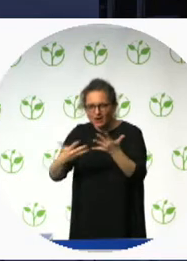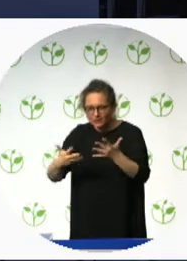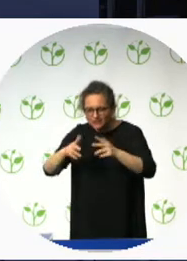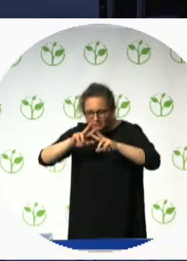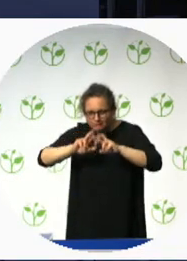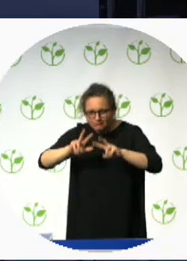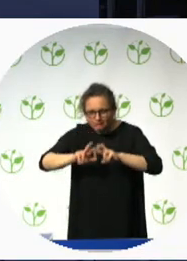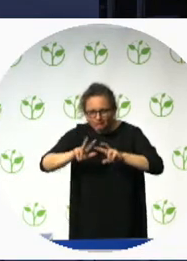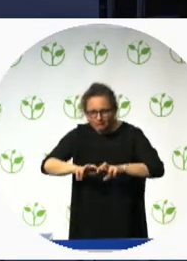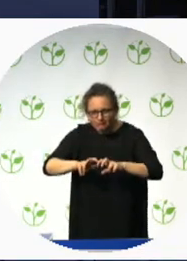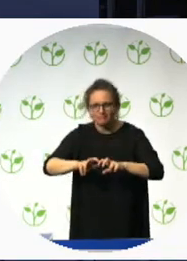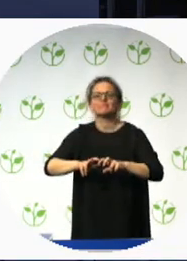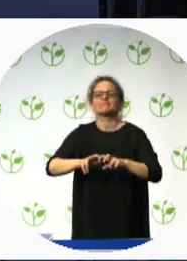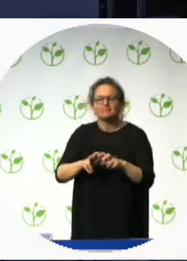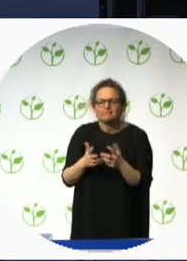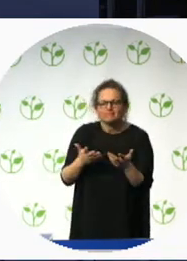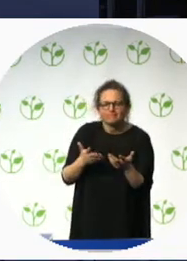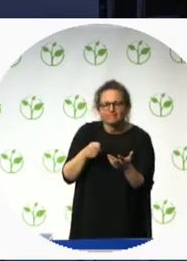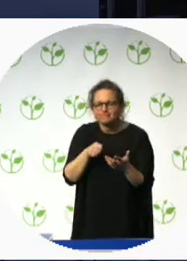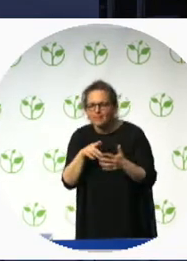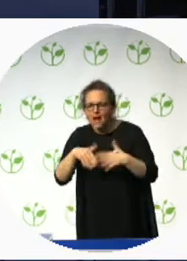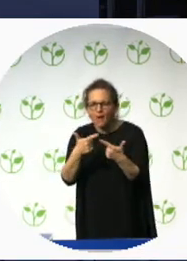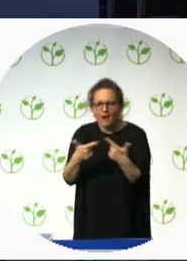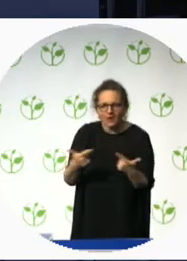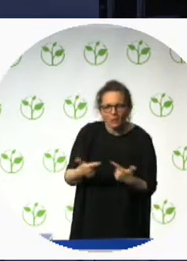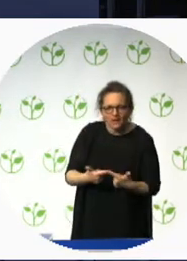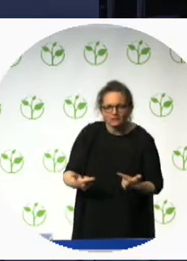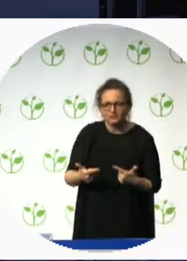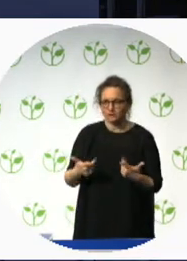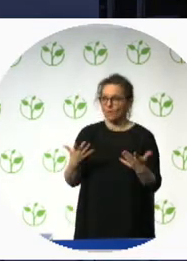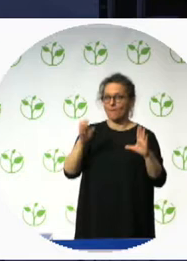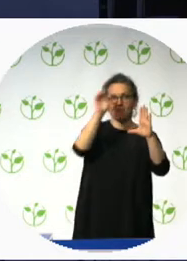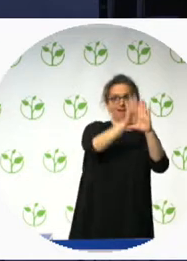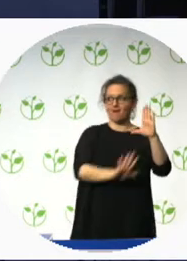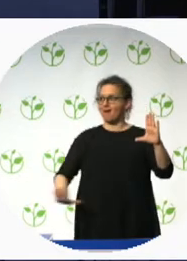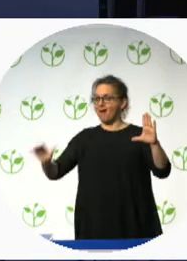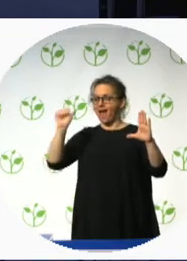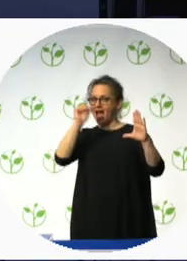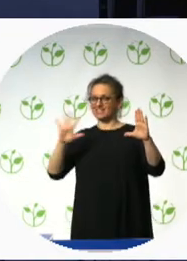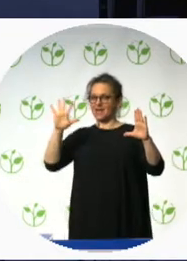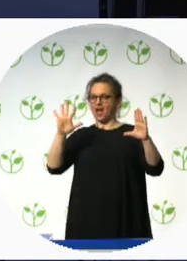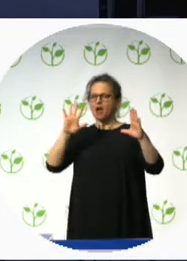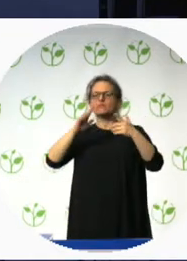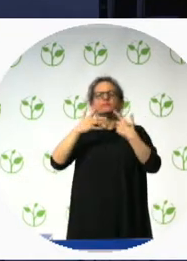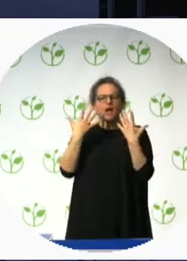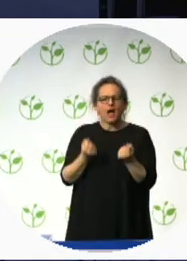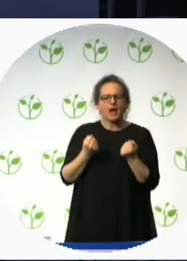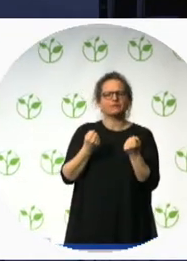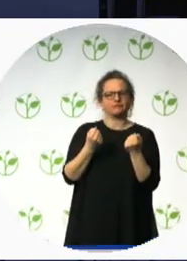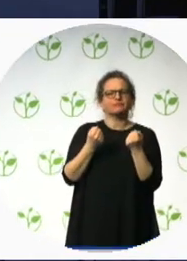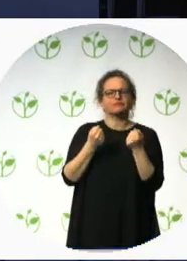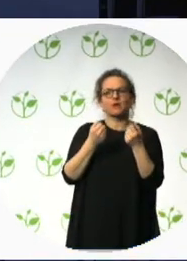the Asian Sign Bank for documenting Asian Sign Language data. Yu, can you tell us a wee bit